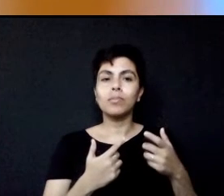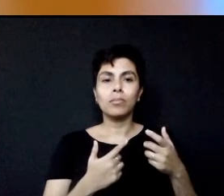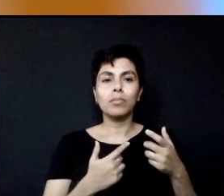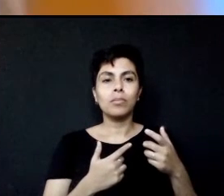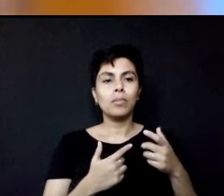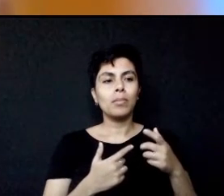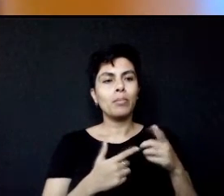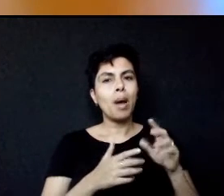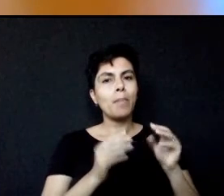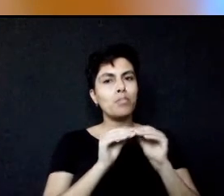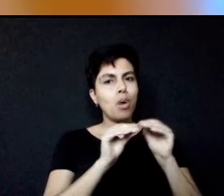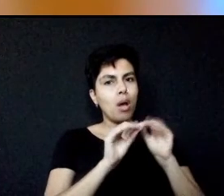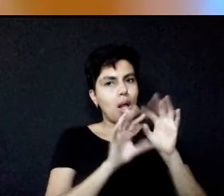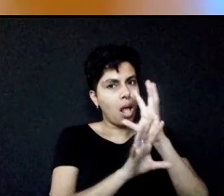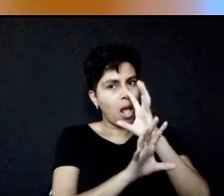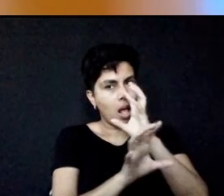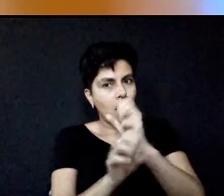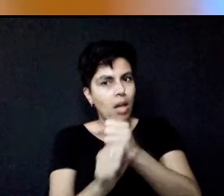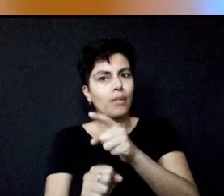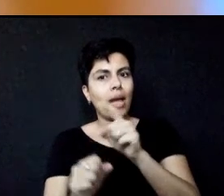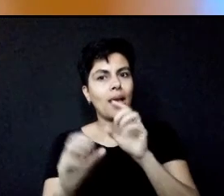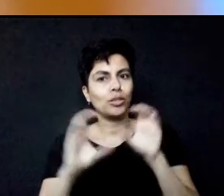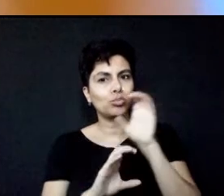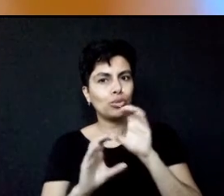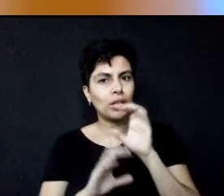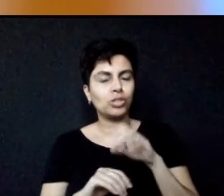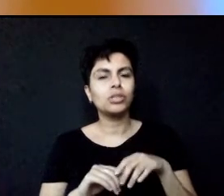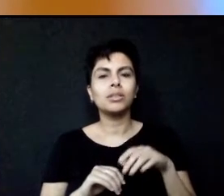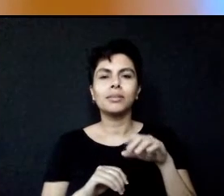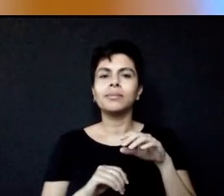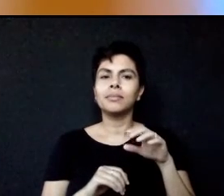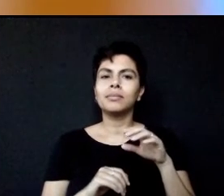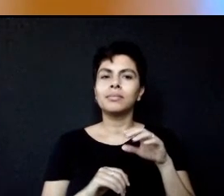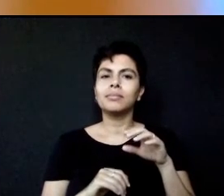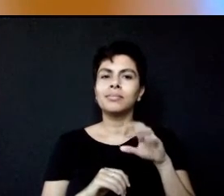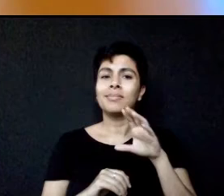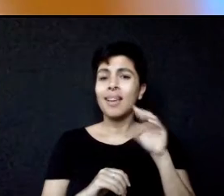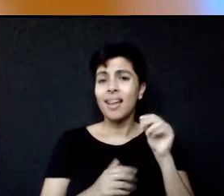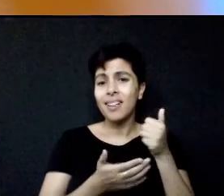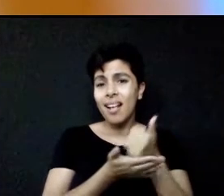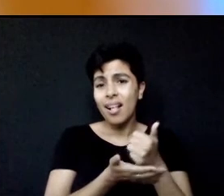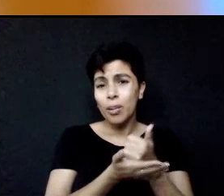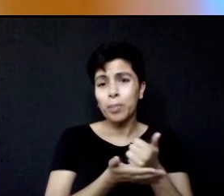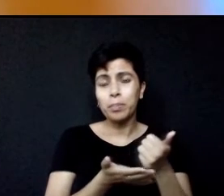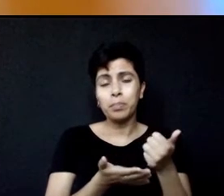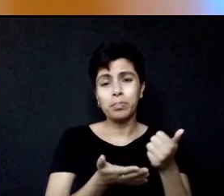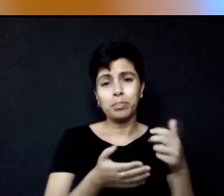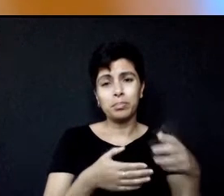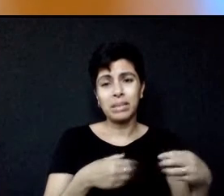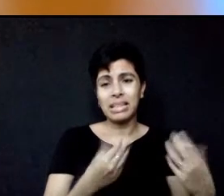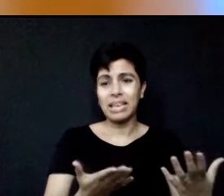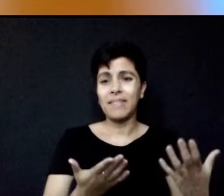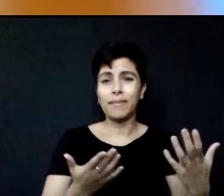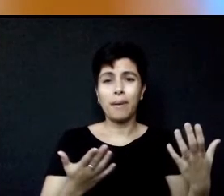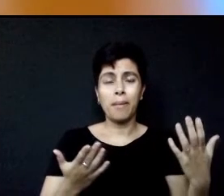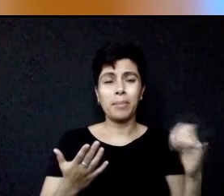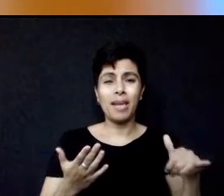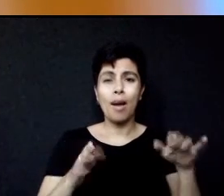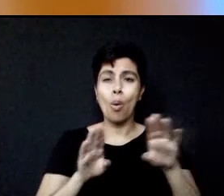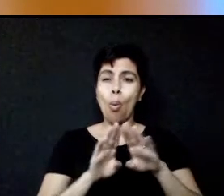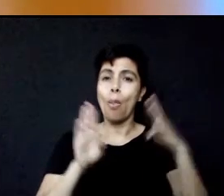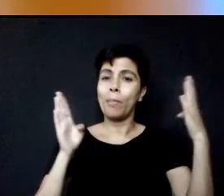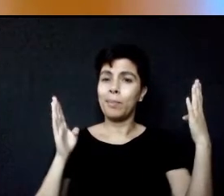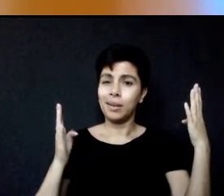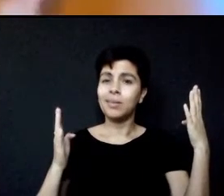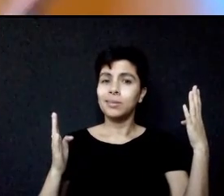child, really drawing them into the exploration, and help really giving them that